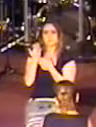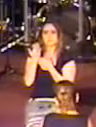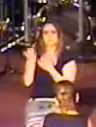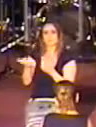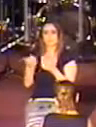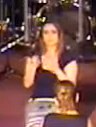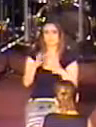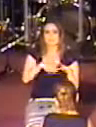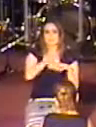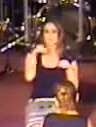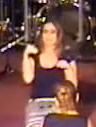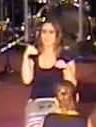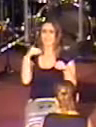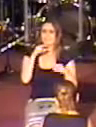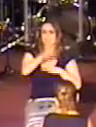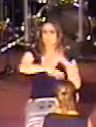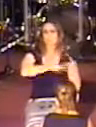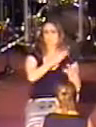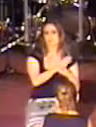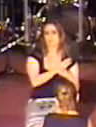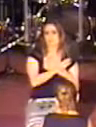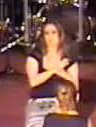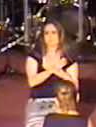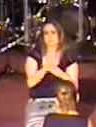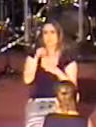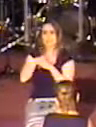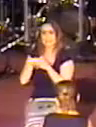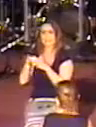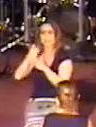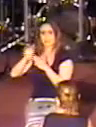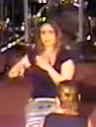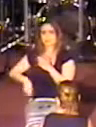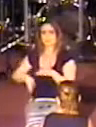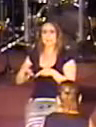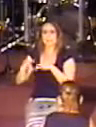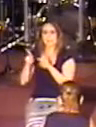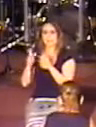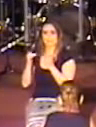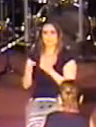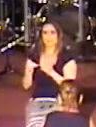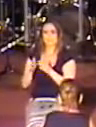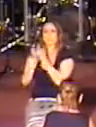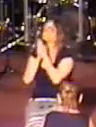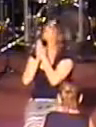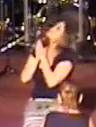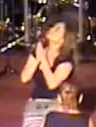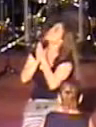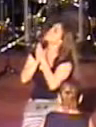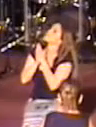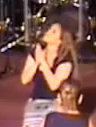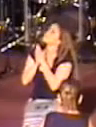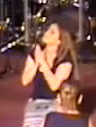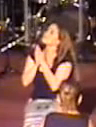this world and into Christ, this is an opportunity here. Pray with me. Father, we do thank you